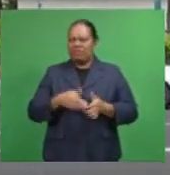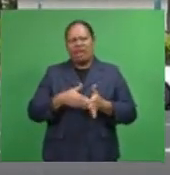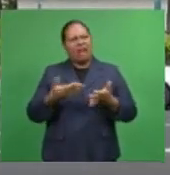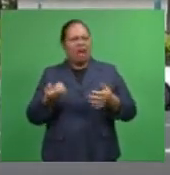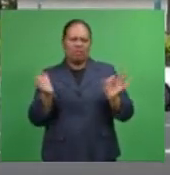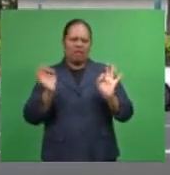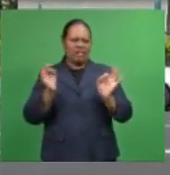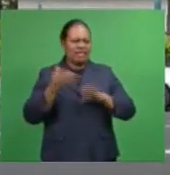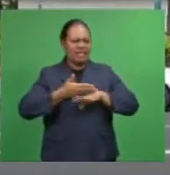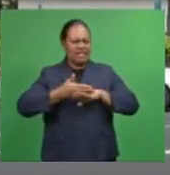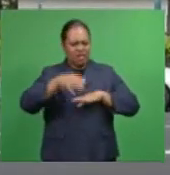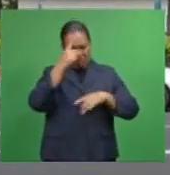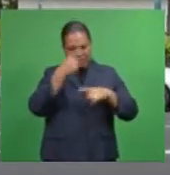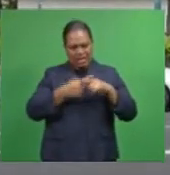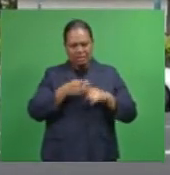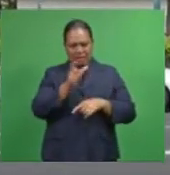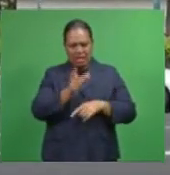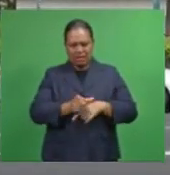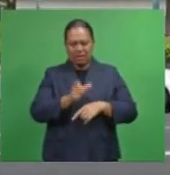and